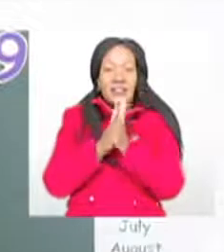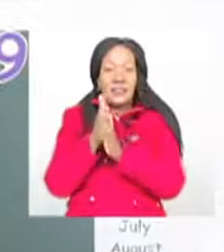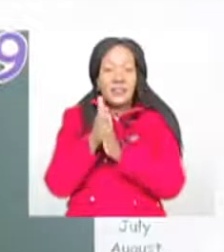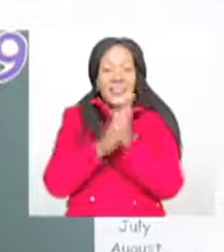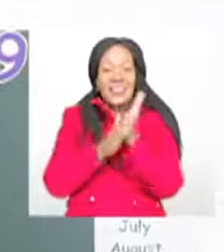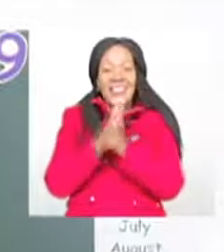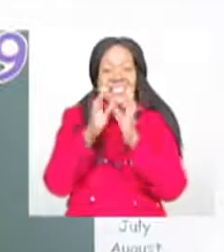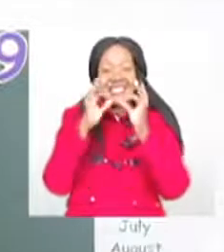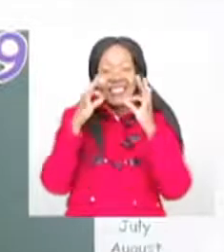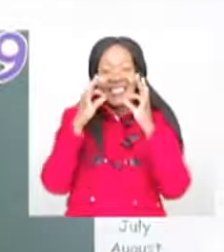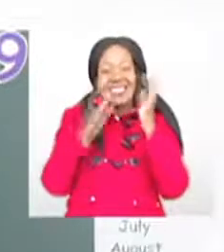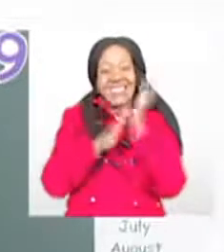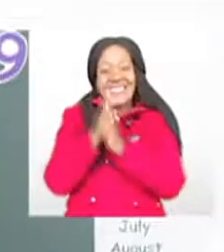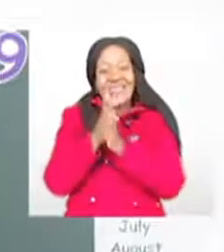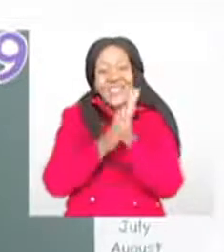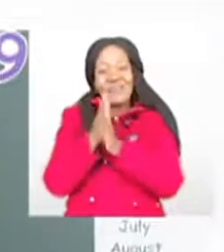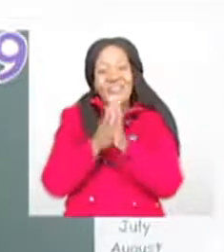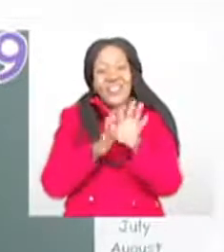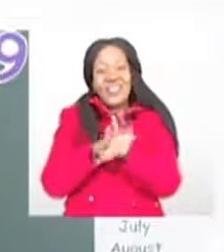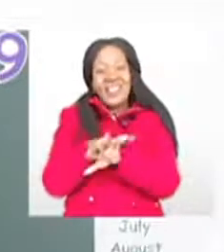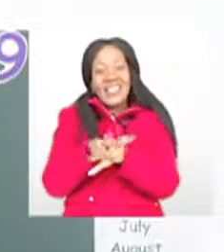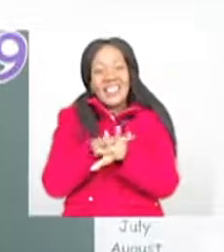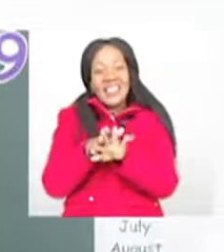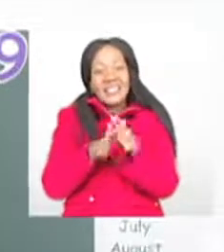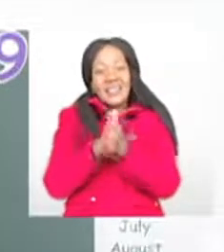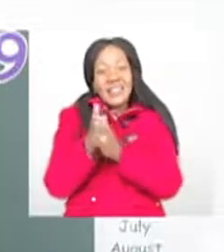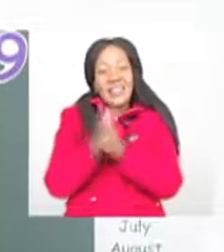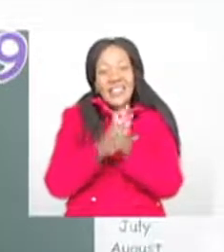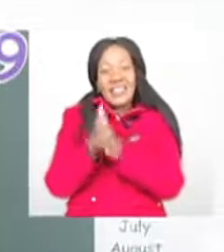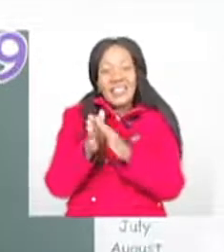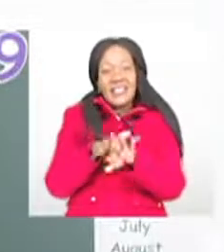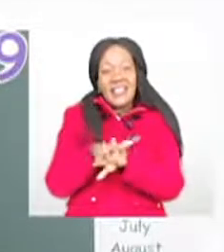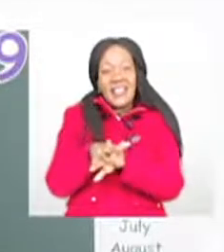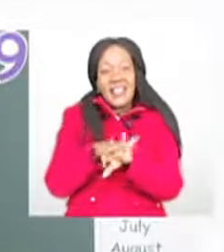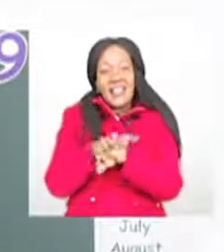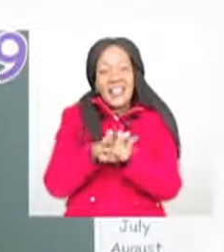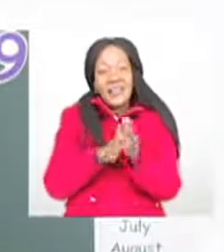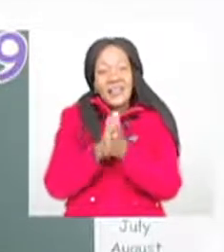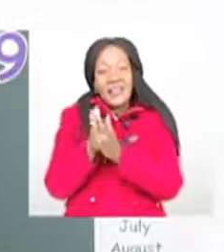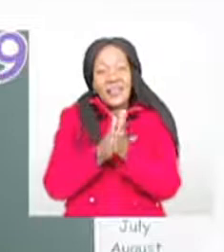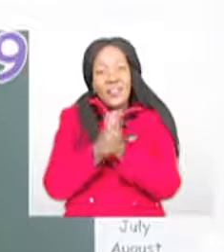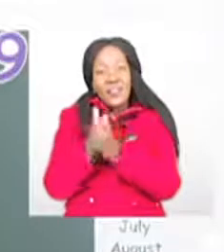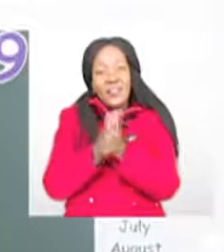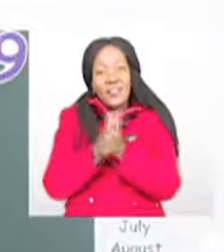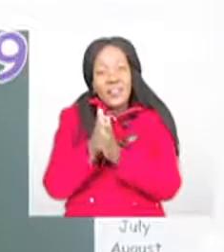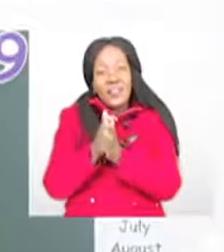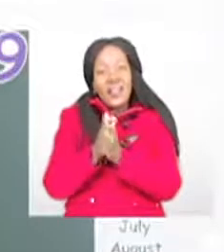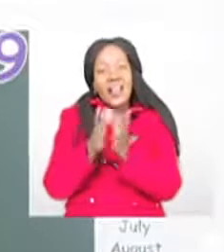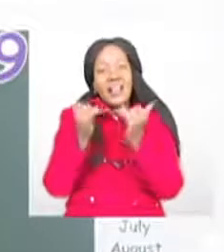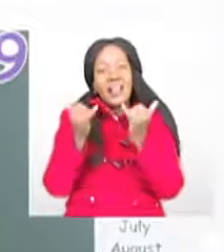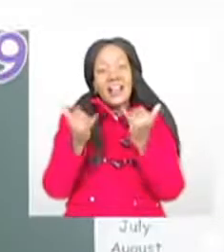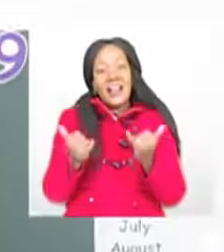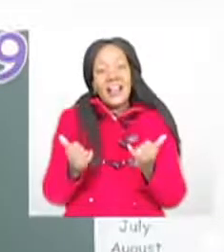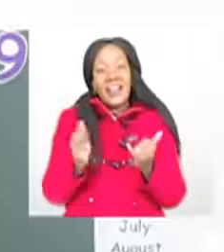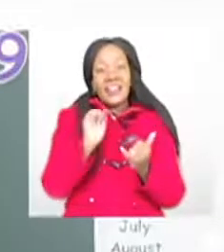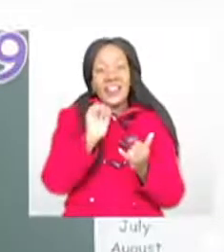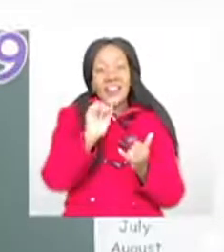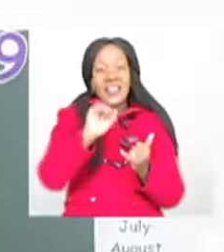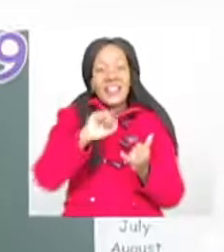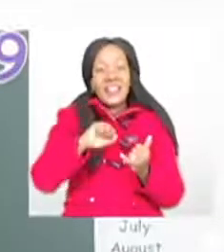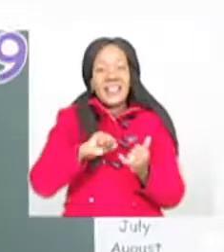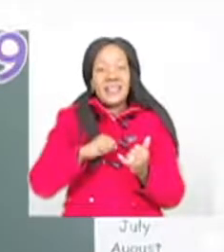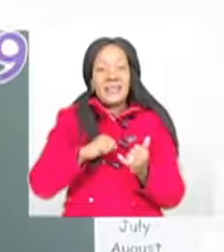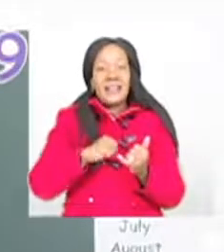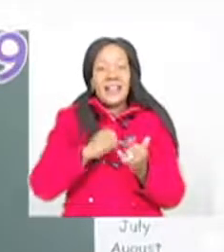Rub, rub, rub your hands back, inside and forth. Now your